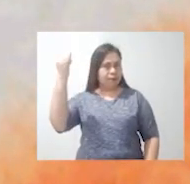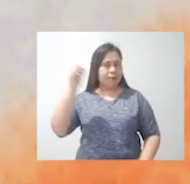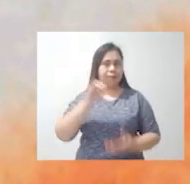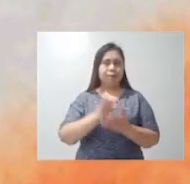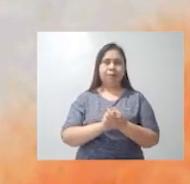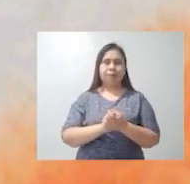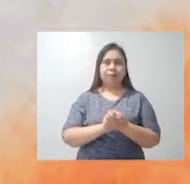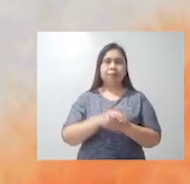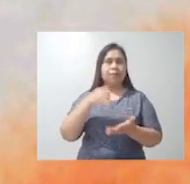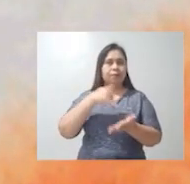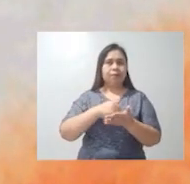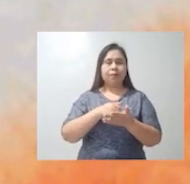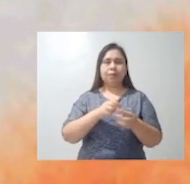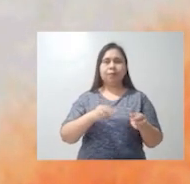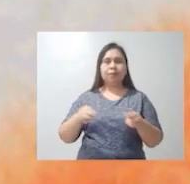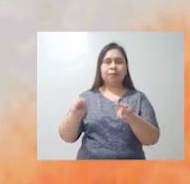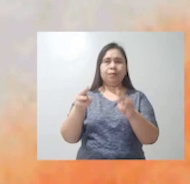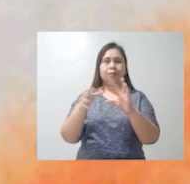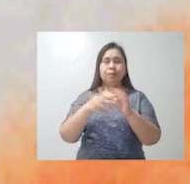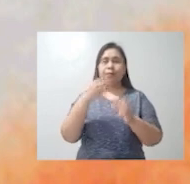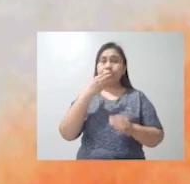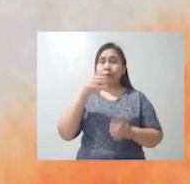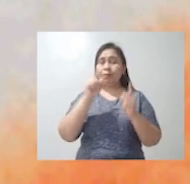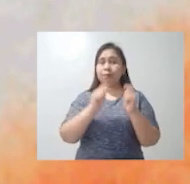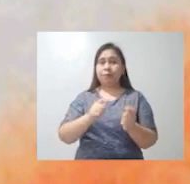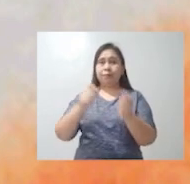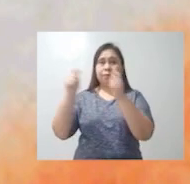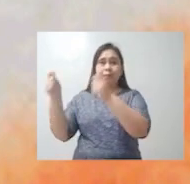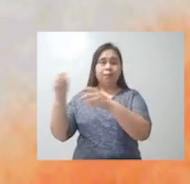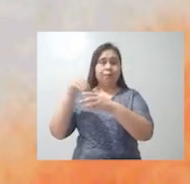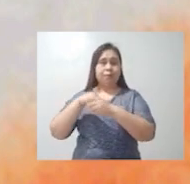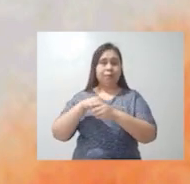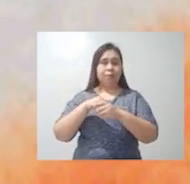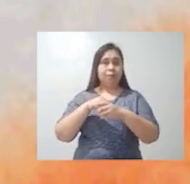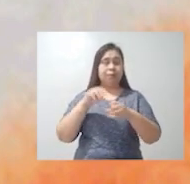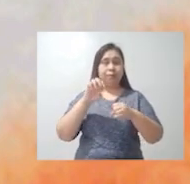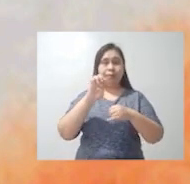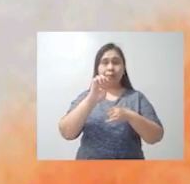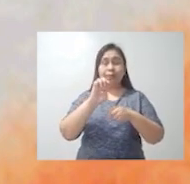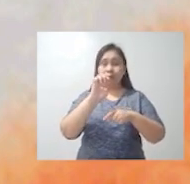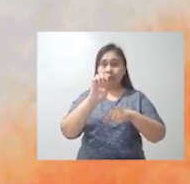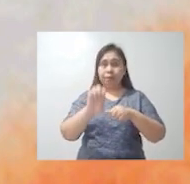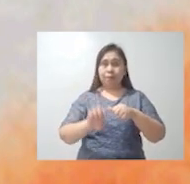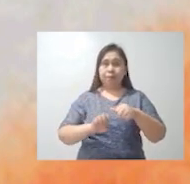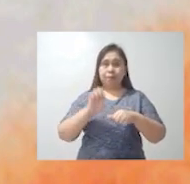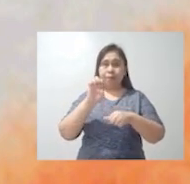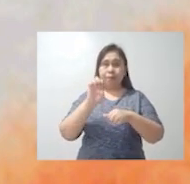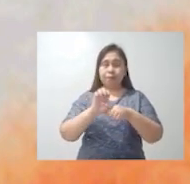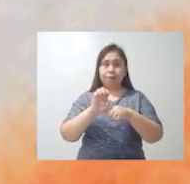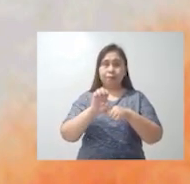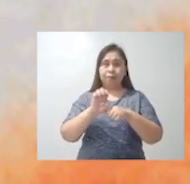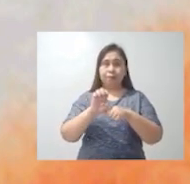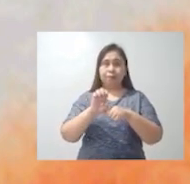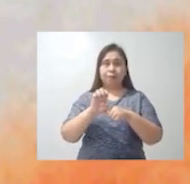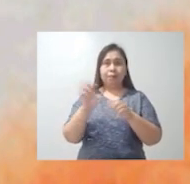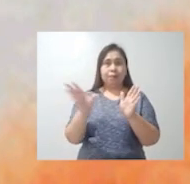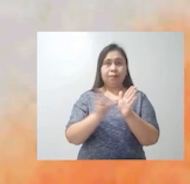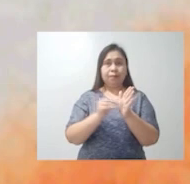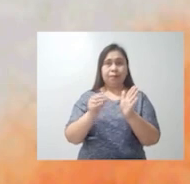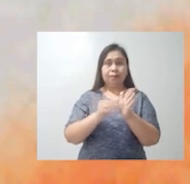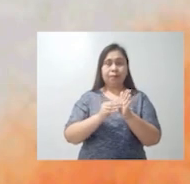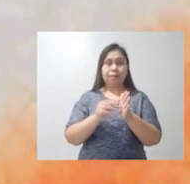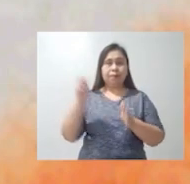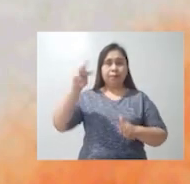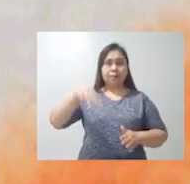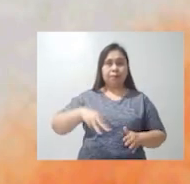Radiation is a method of heat transfer in which electromagnetic waves or radiation travel from a hot object to another